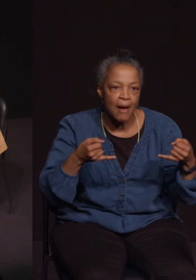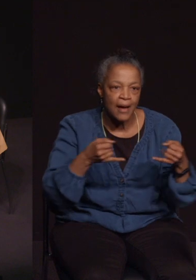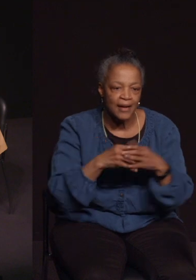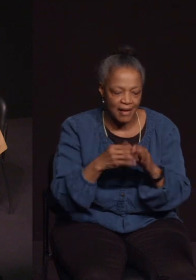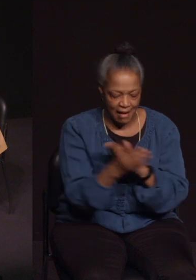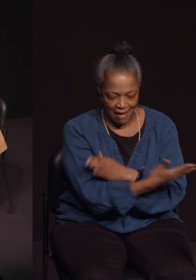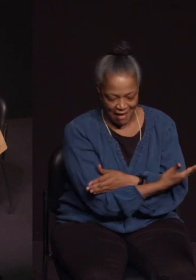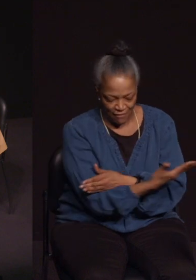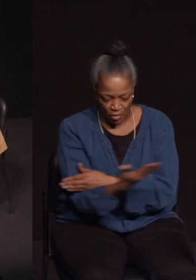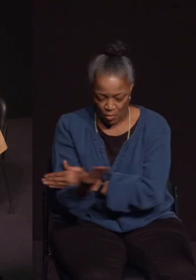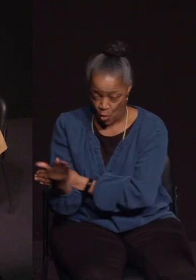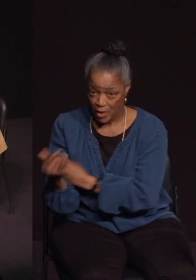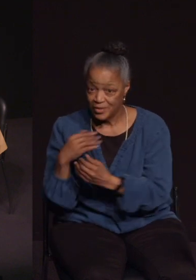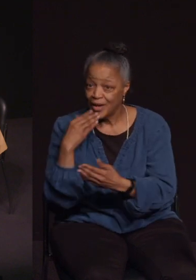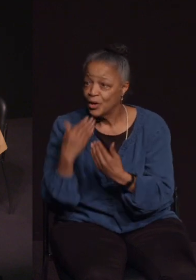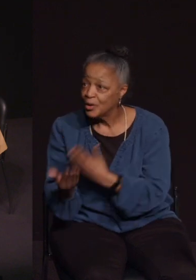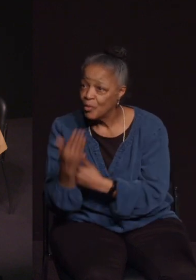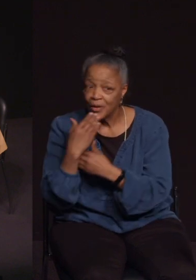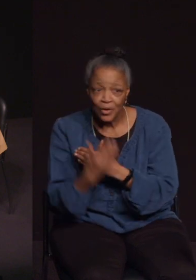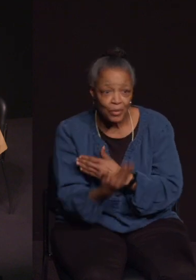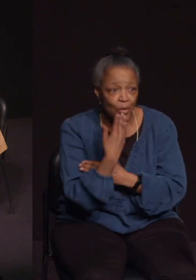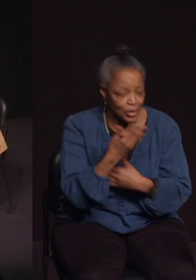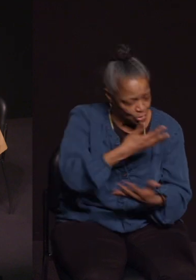We tell each other good morning.